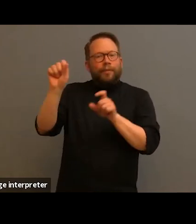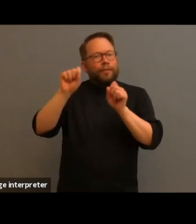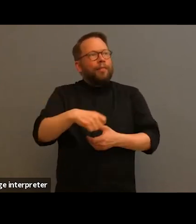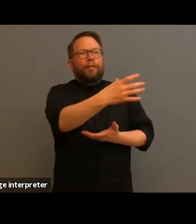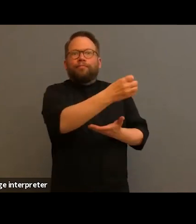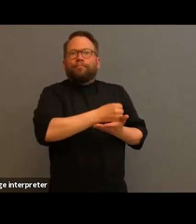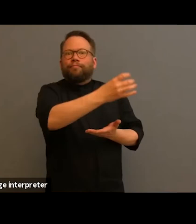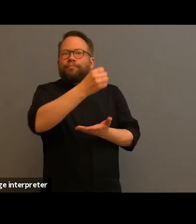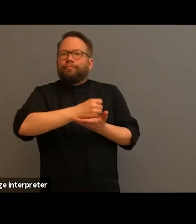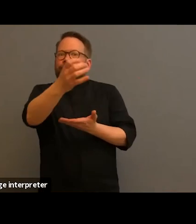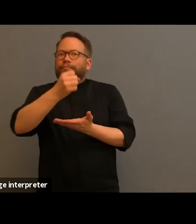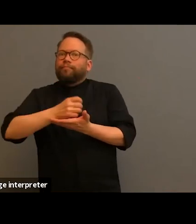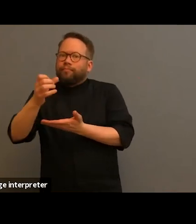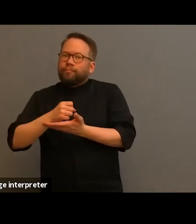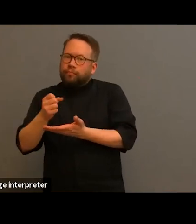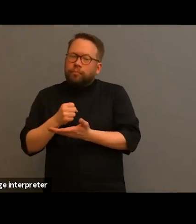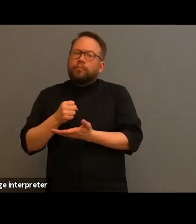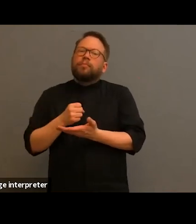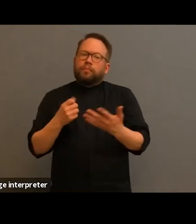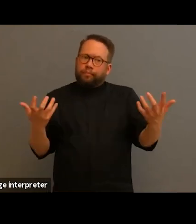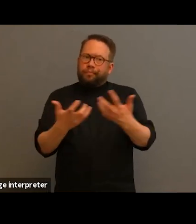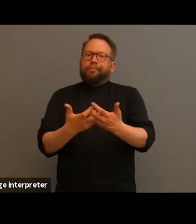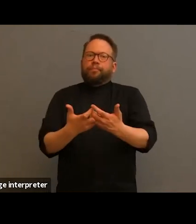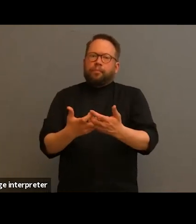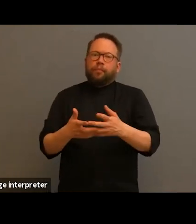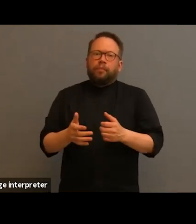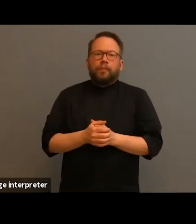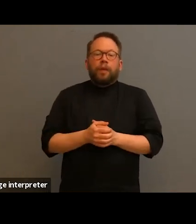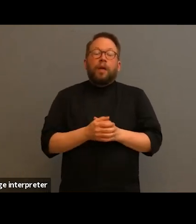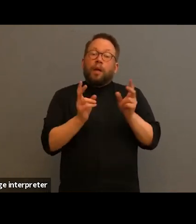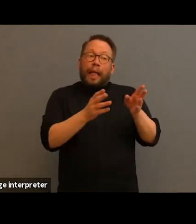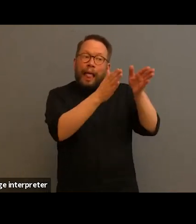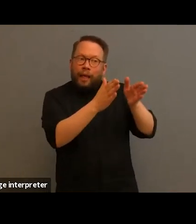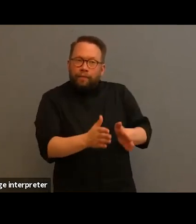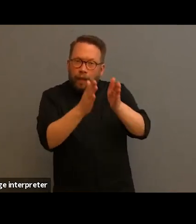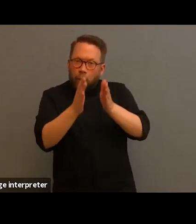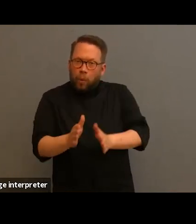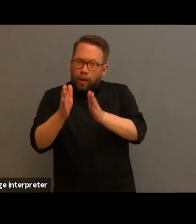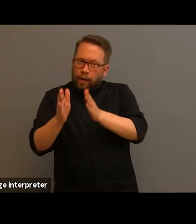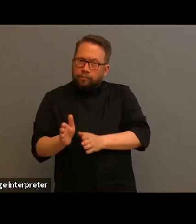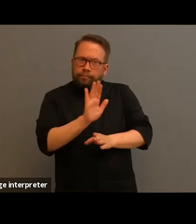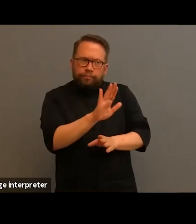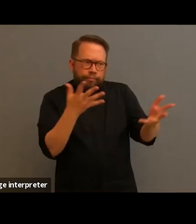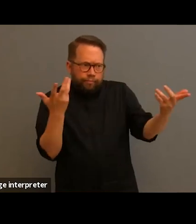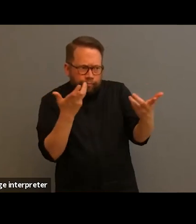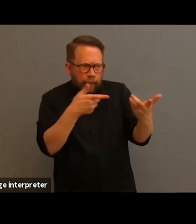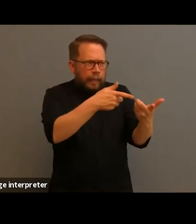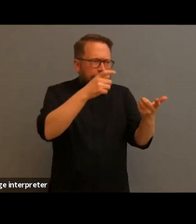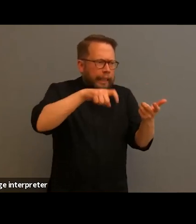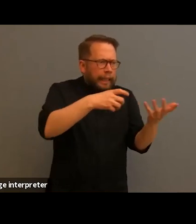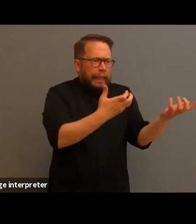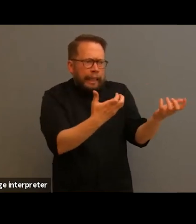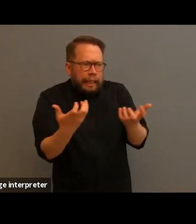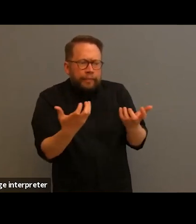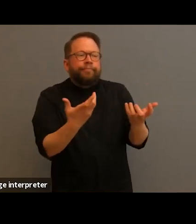measures for individual accommodation is key if we are to reach goal 5 and its target 8 point,